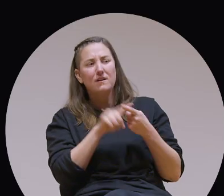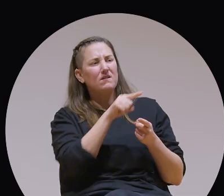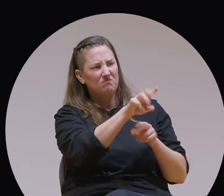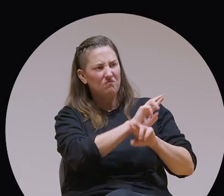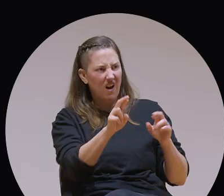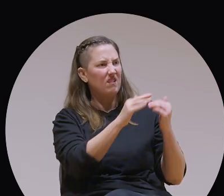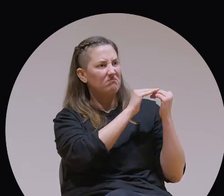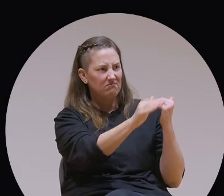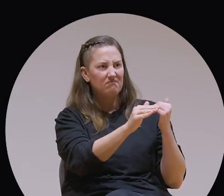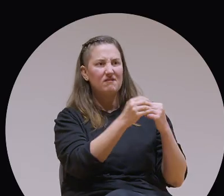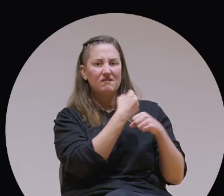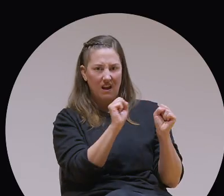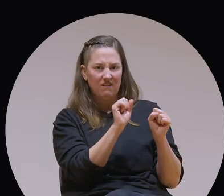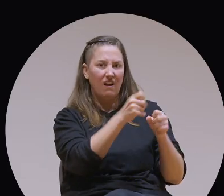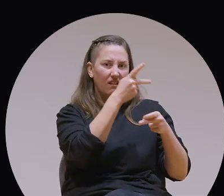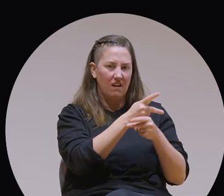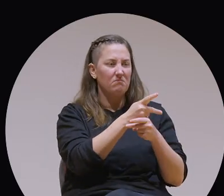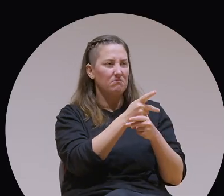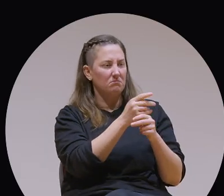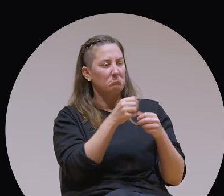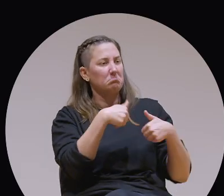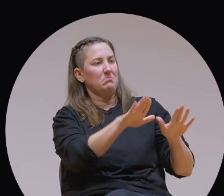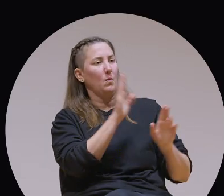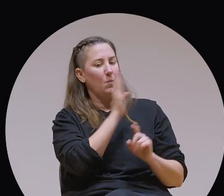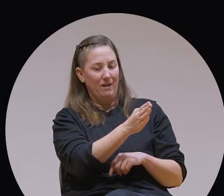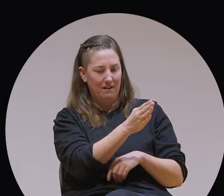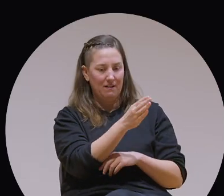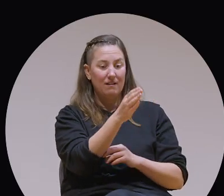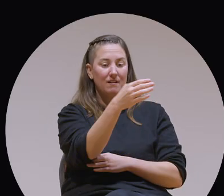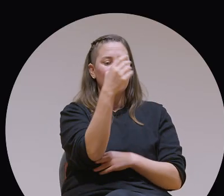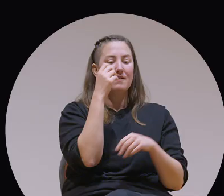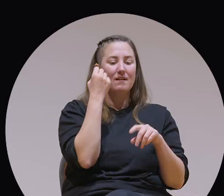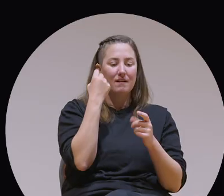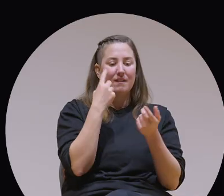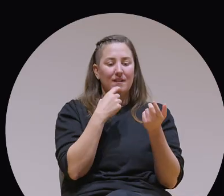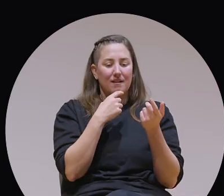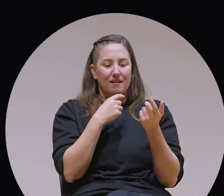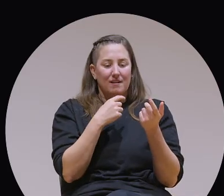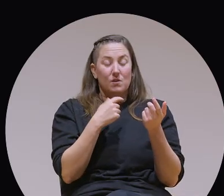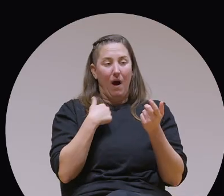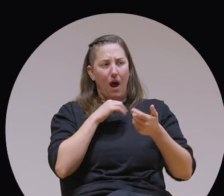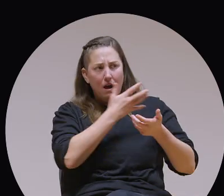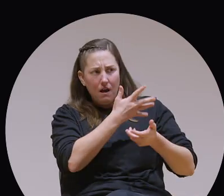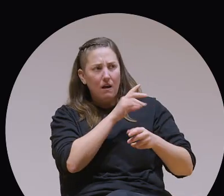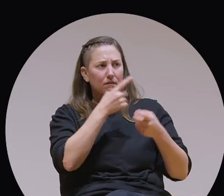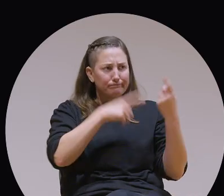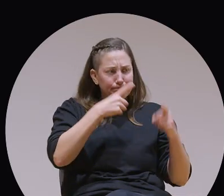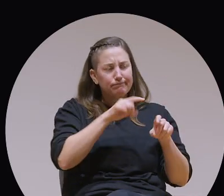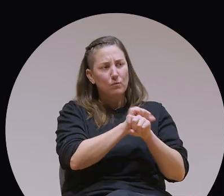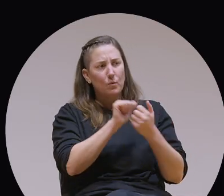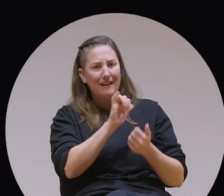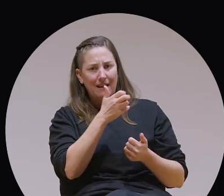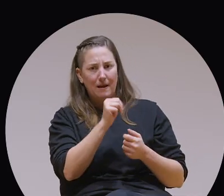is safe enough to take care of its own property, working with the Yemeni government, so we're not being high-handed, but working with them.